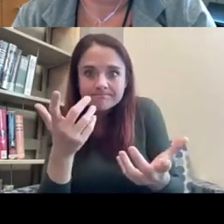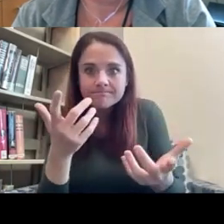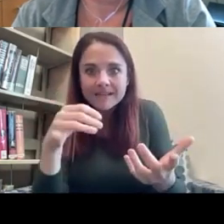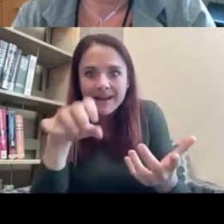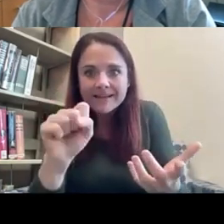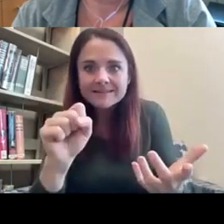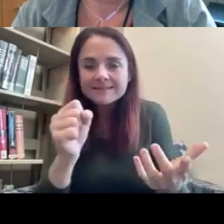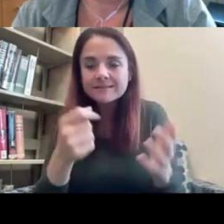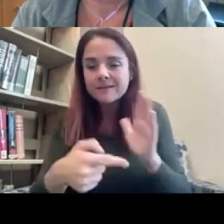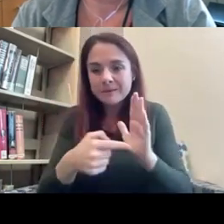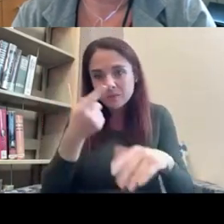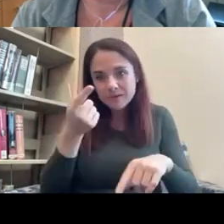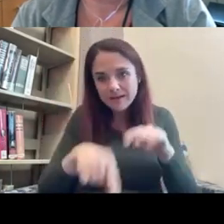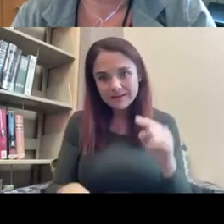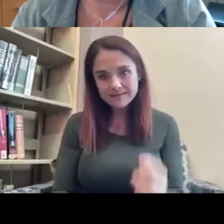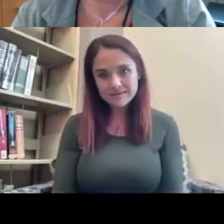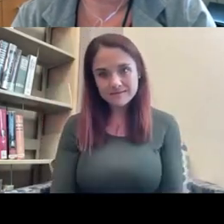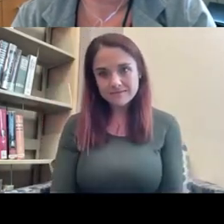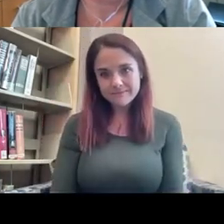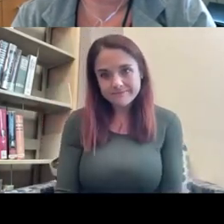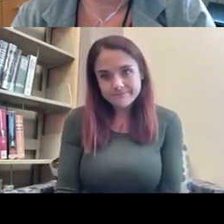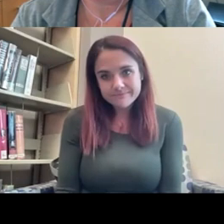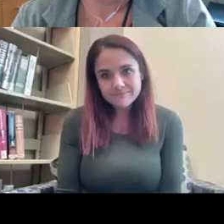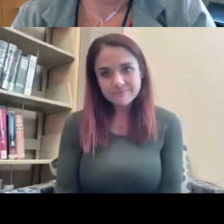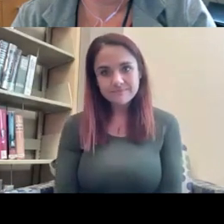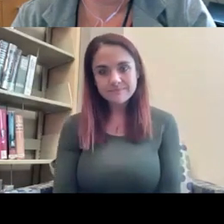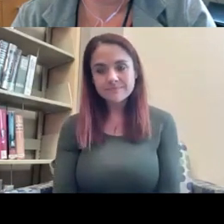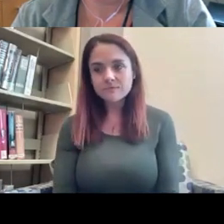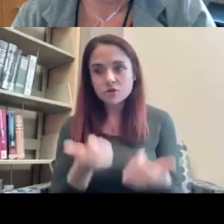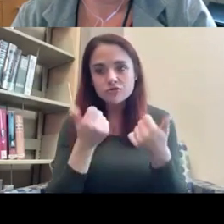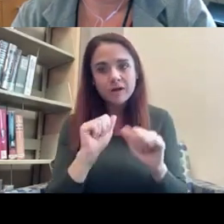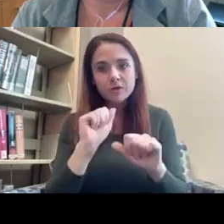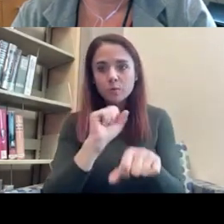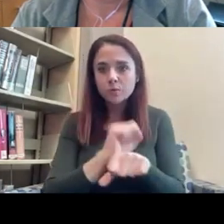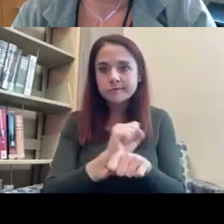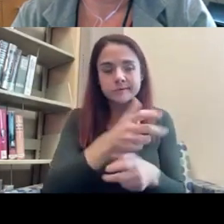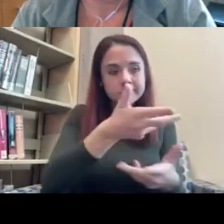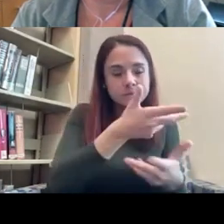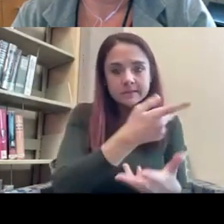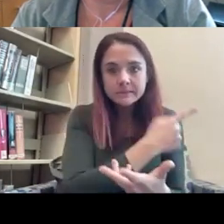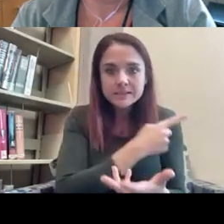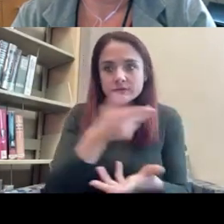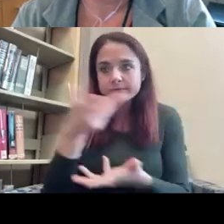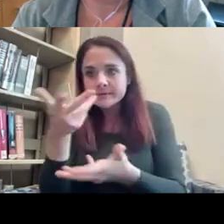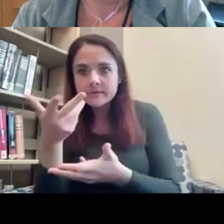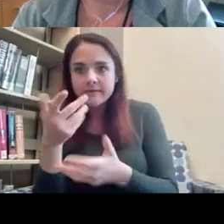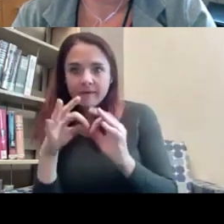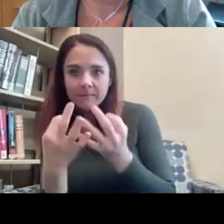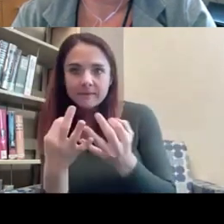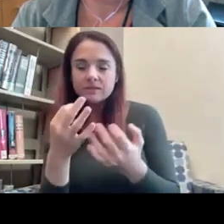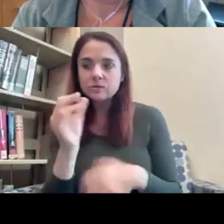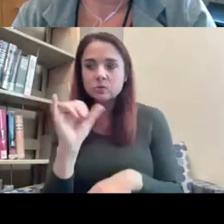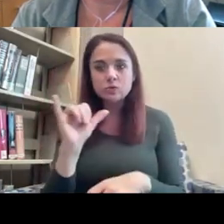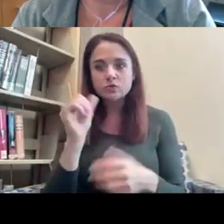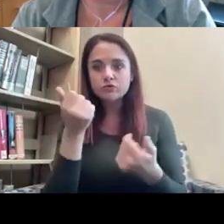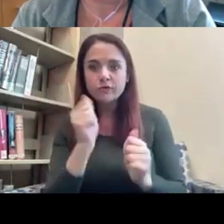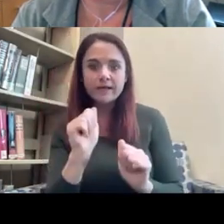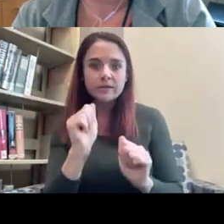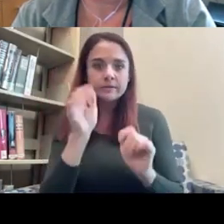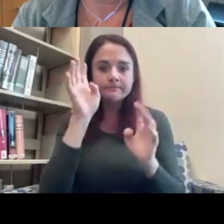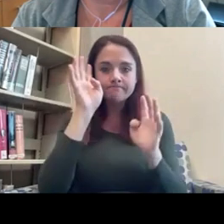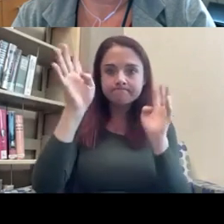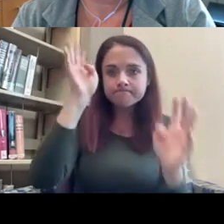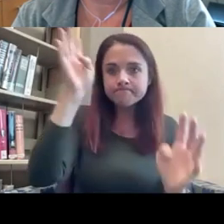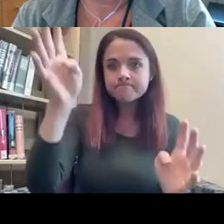we really try to work with both patients and family members to come up with a discharge plan